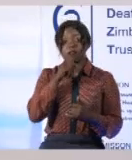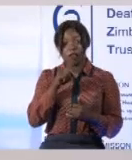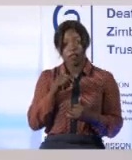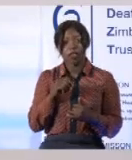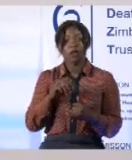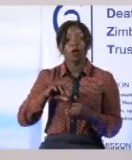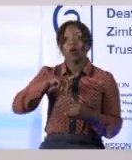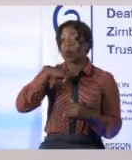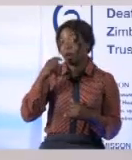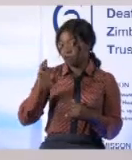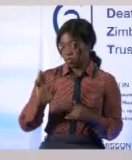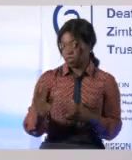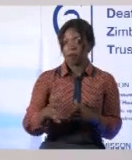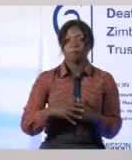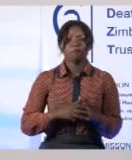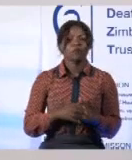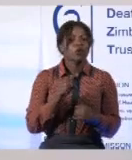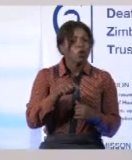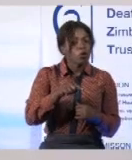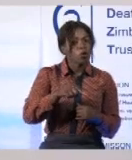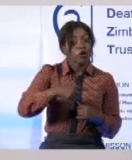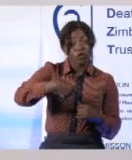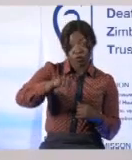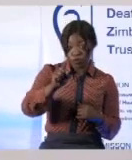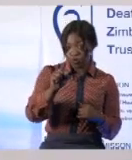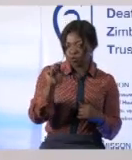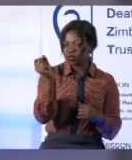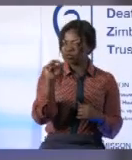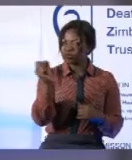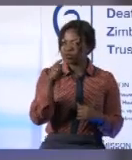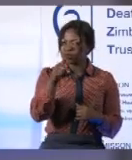you manage to continue with your own education or did you then stop?